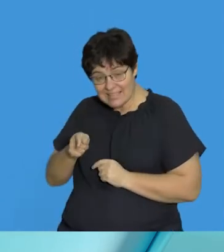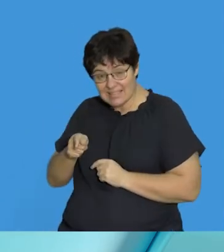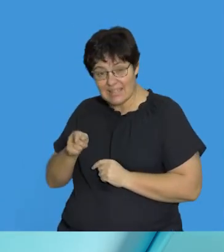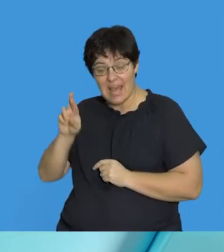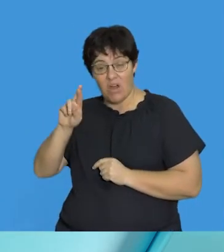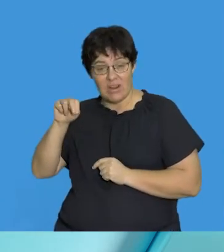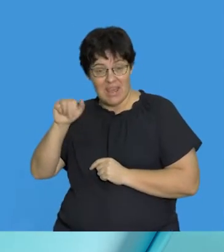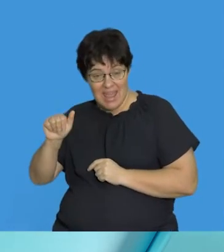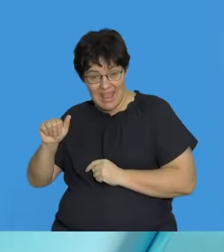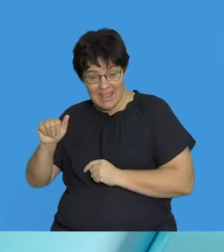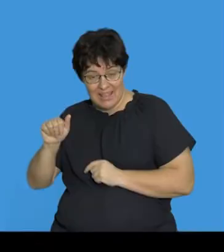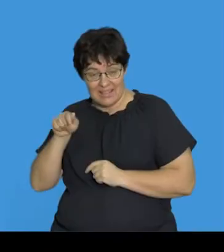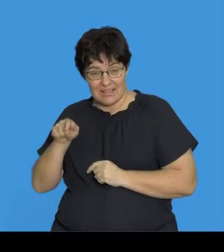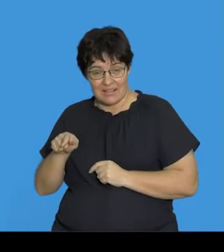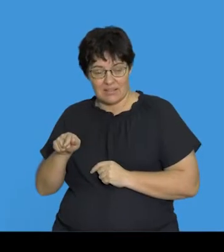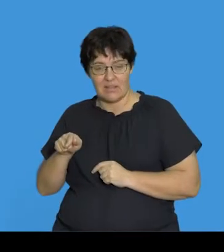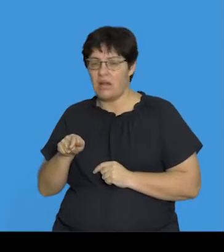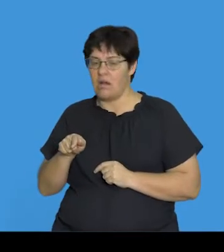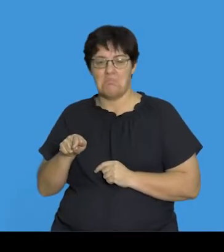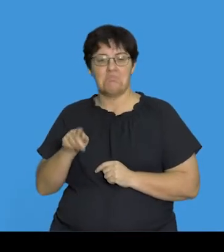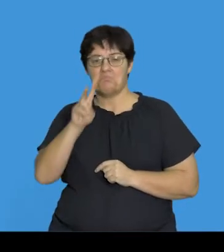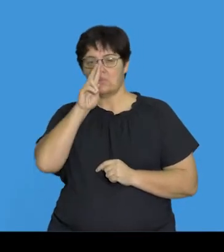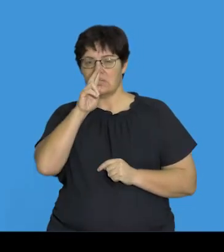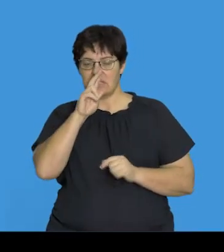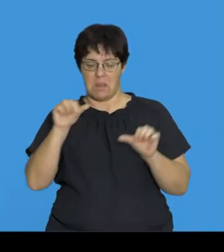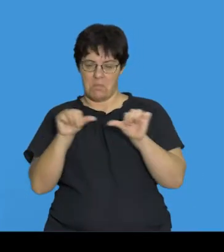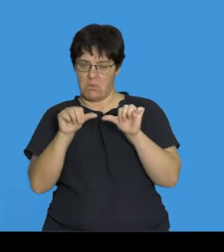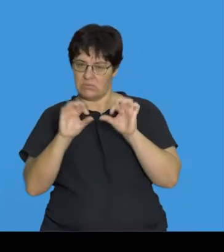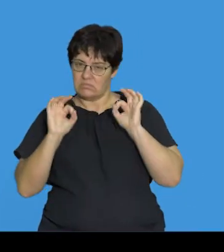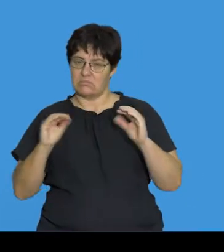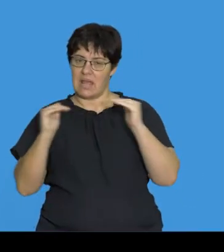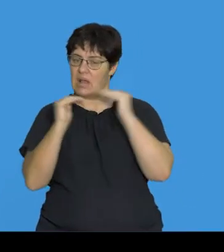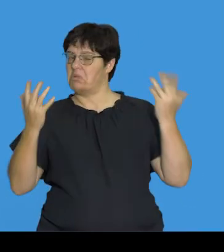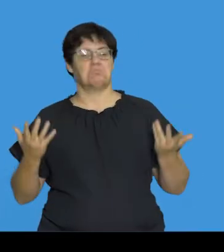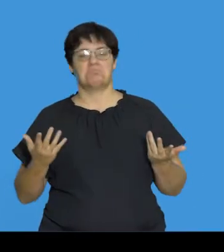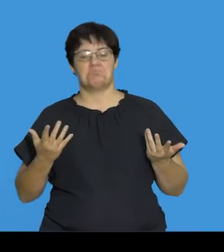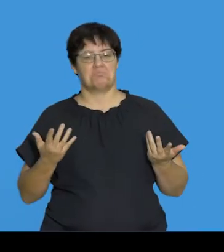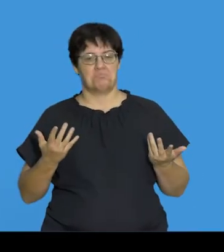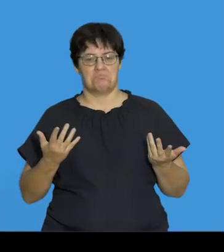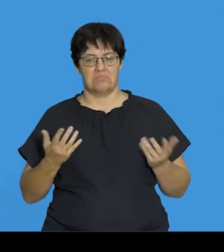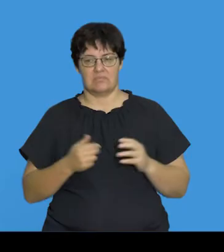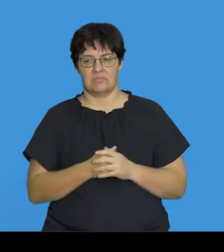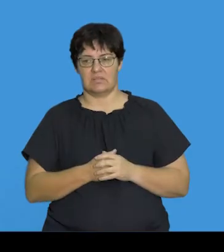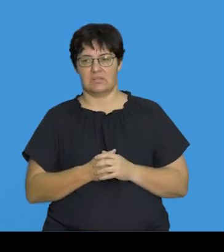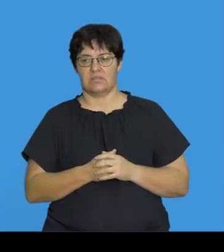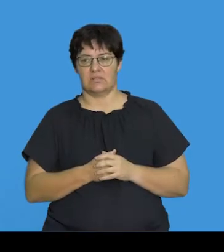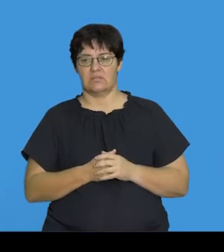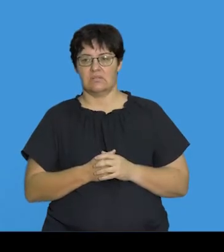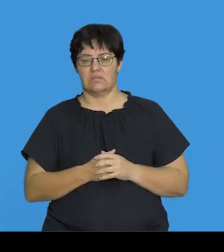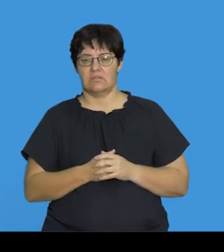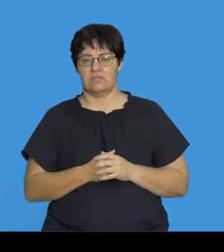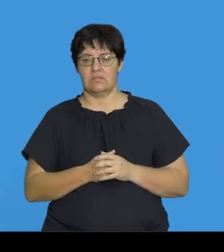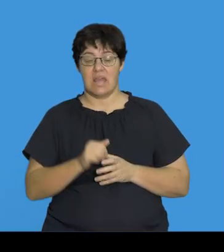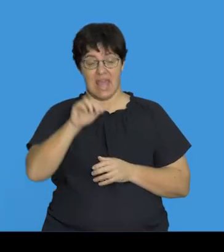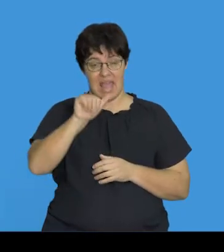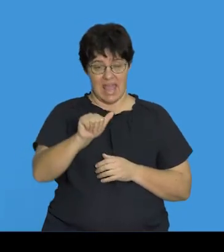a single-stranded molecule like RNA, we will not see the proportional equality between the two.